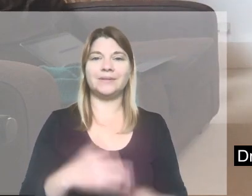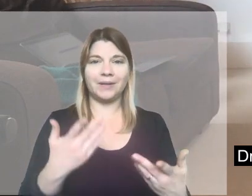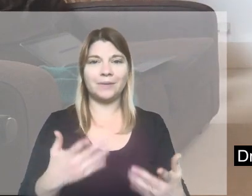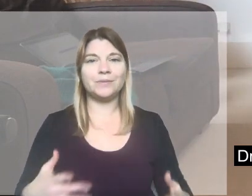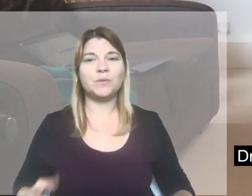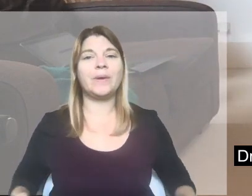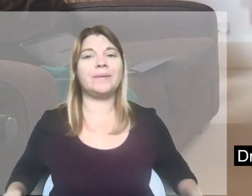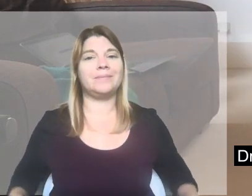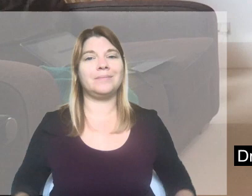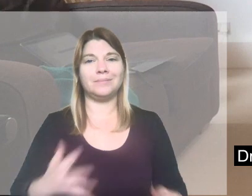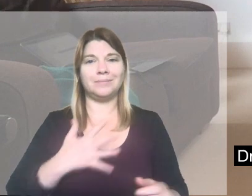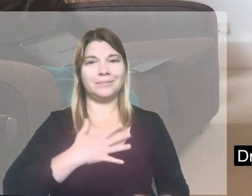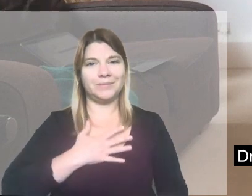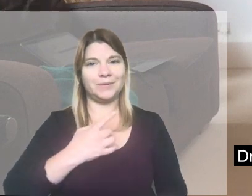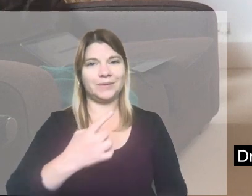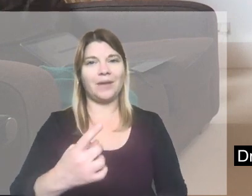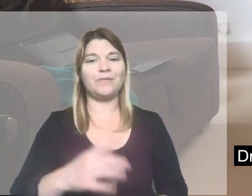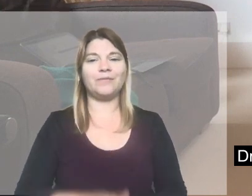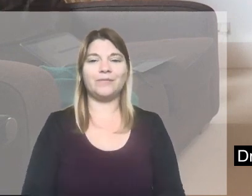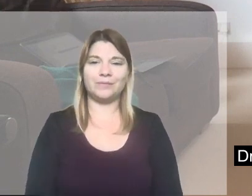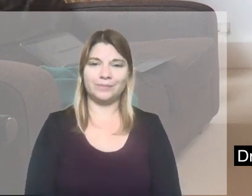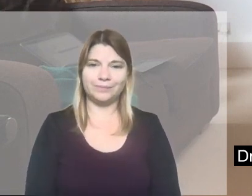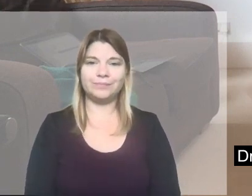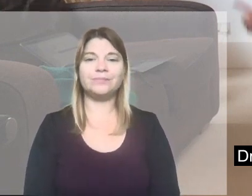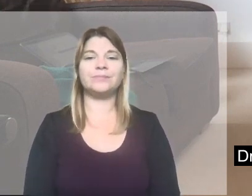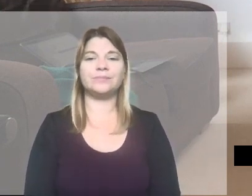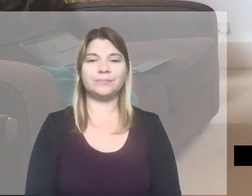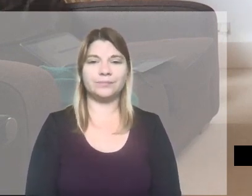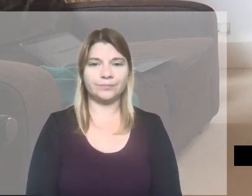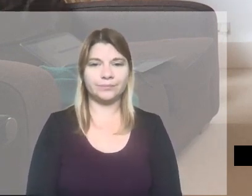Drop, catch, drop, catch.